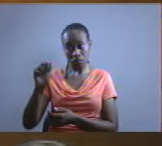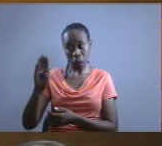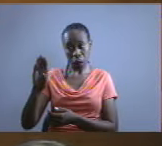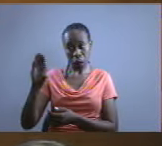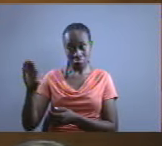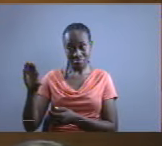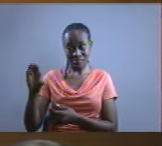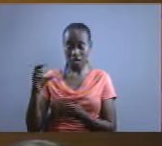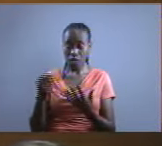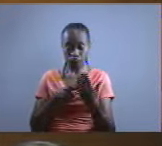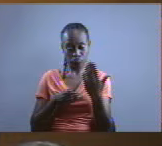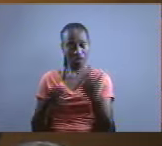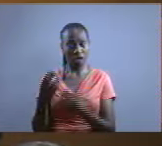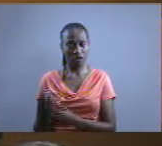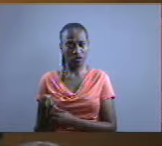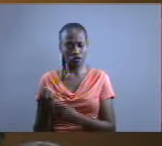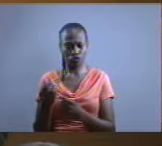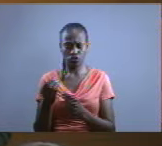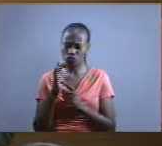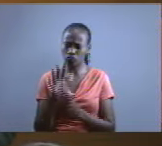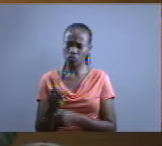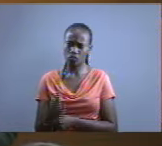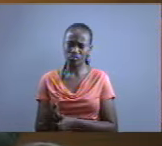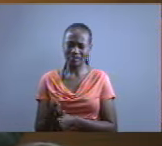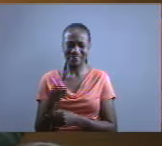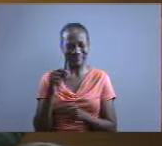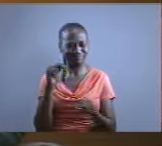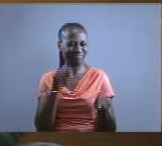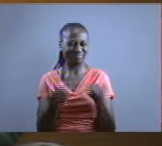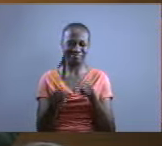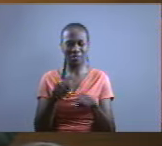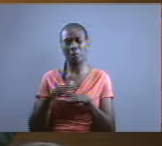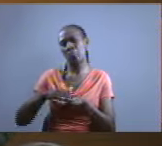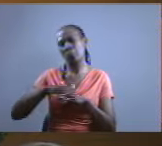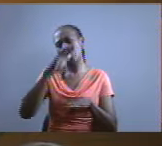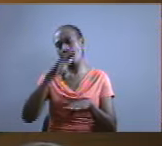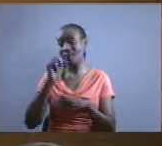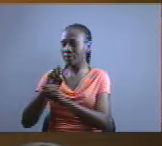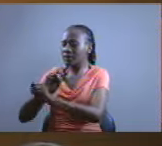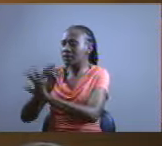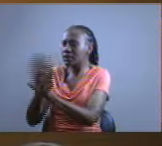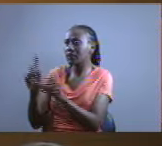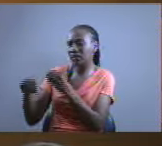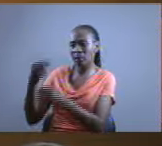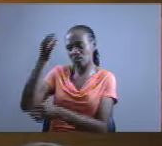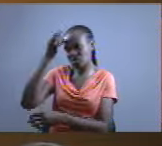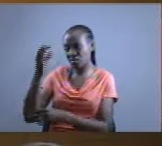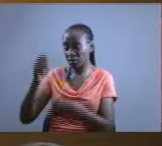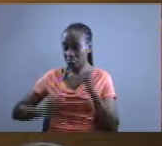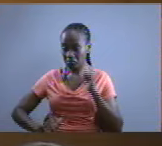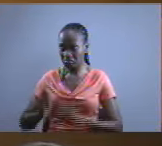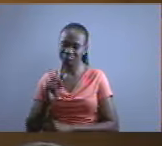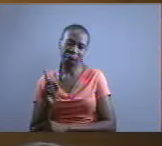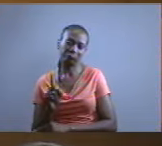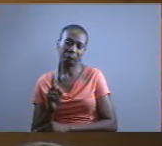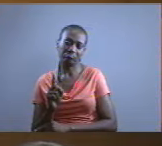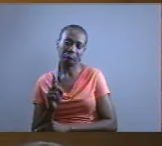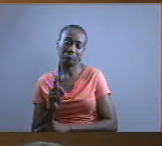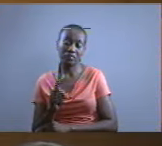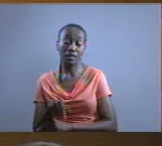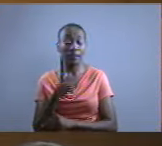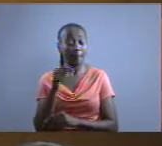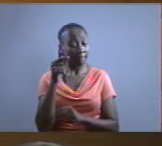editorial codes, the show was clearly too critical and not smitten enough with government's performance. Mr. Motsoeneng has made a